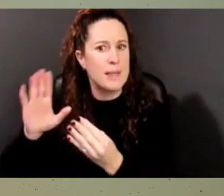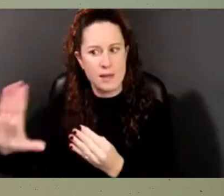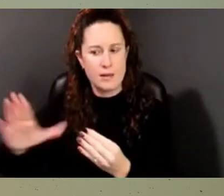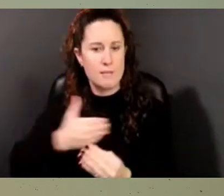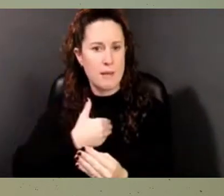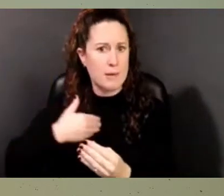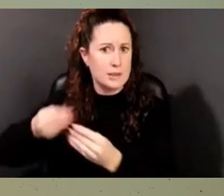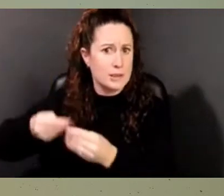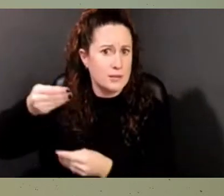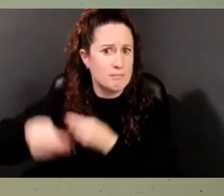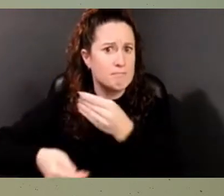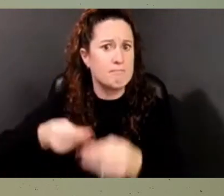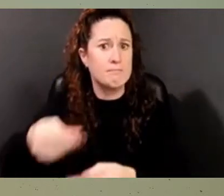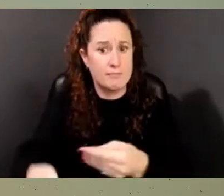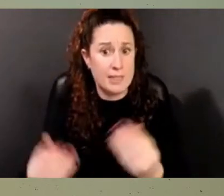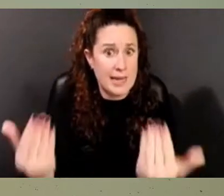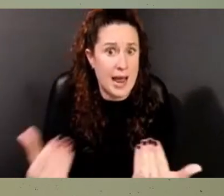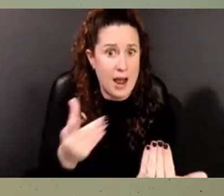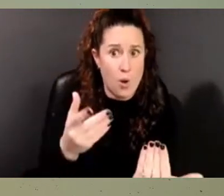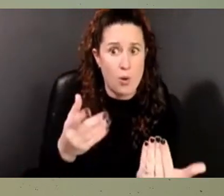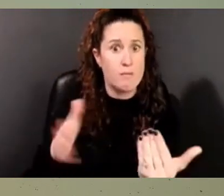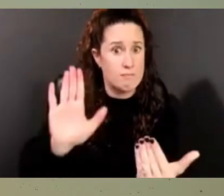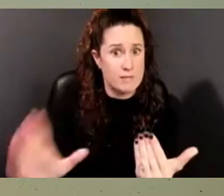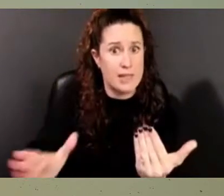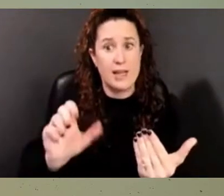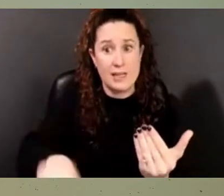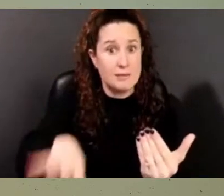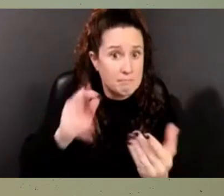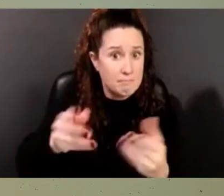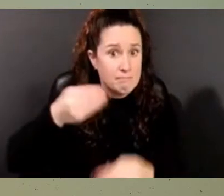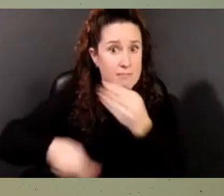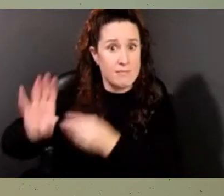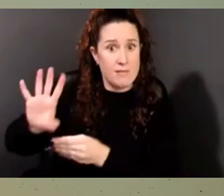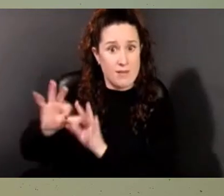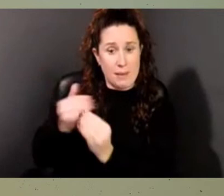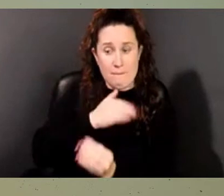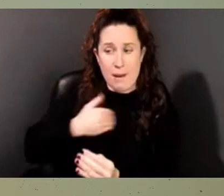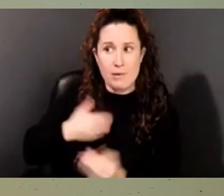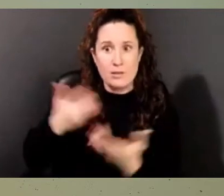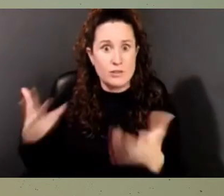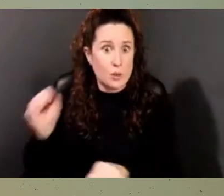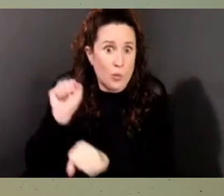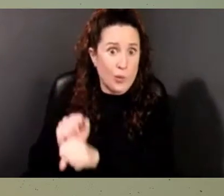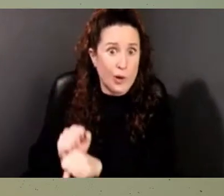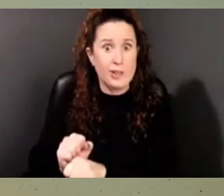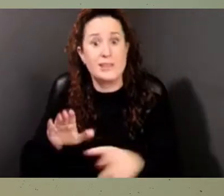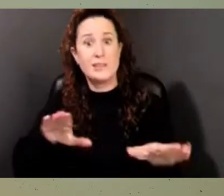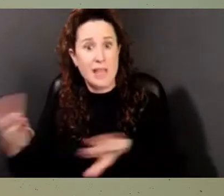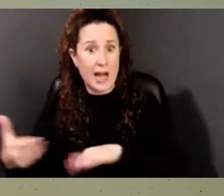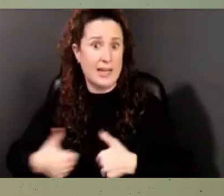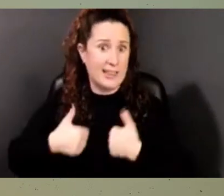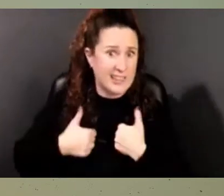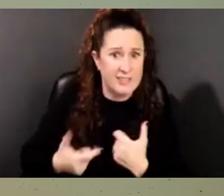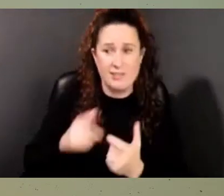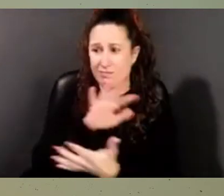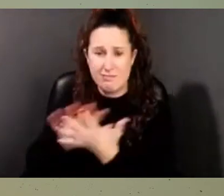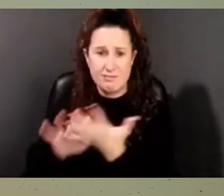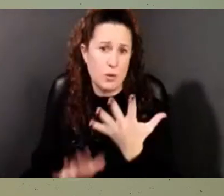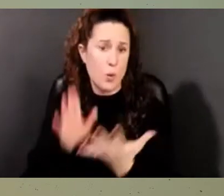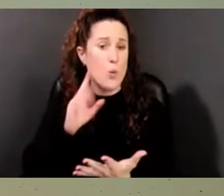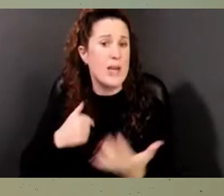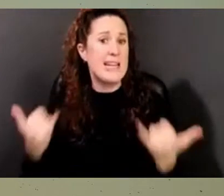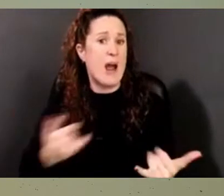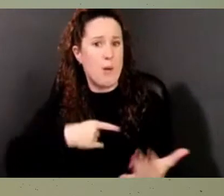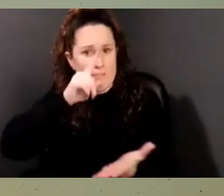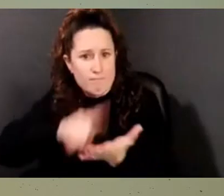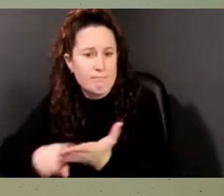and died on the John Dickinson Plantation and the entire St. John's Neck area. We are asking our